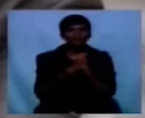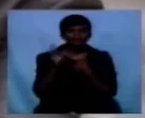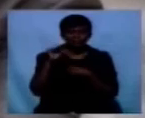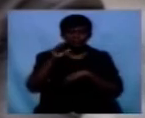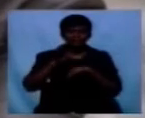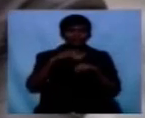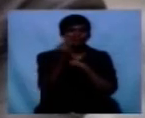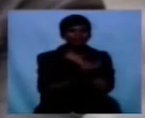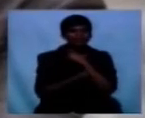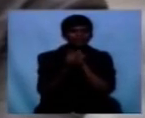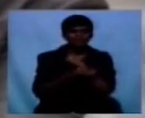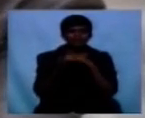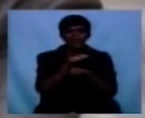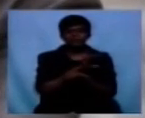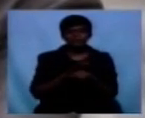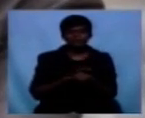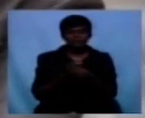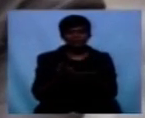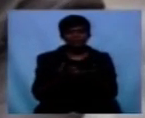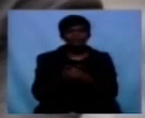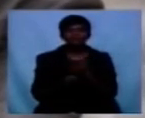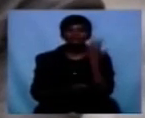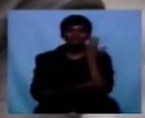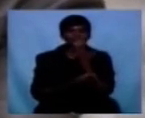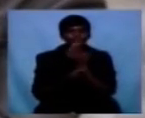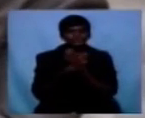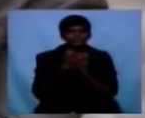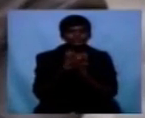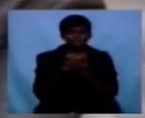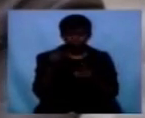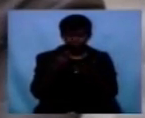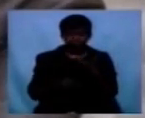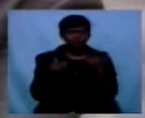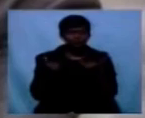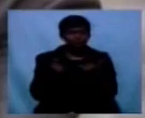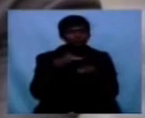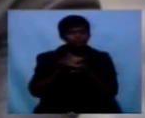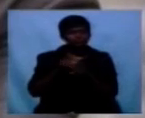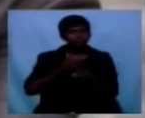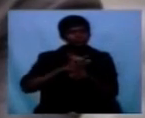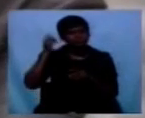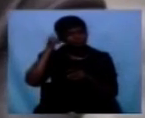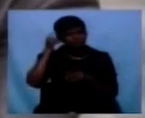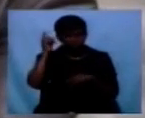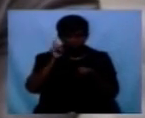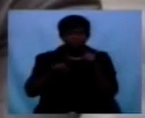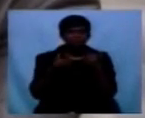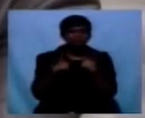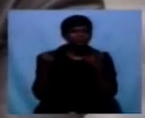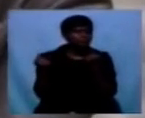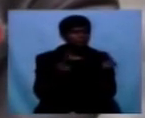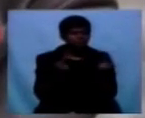even the foreign contractor, the foreign infrastructure developers. But what is brewing in my head, I've said, no, you can't have a situation,